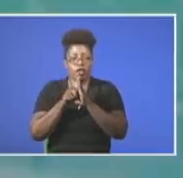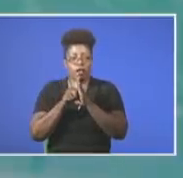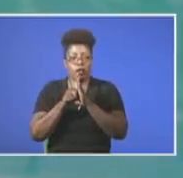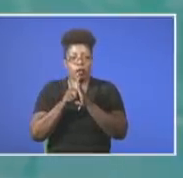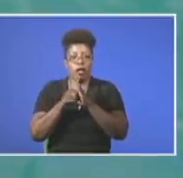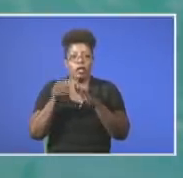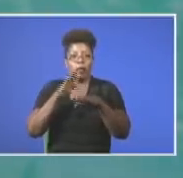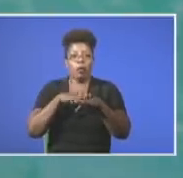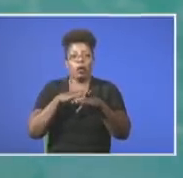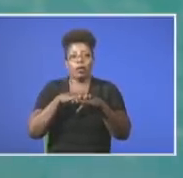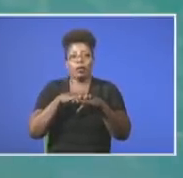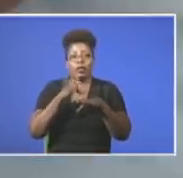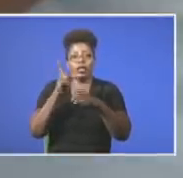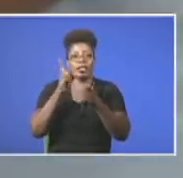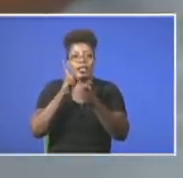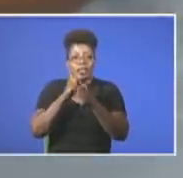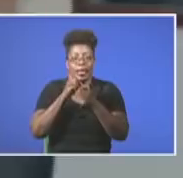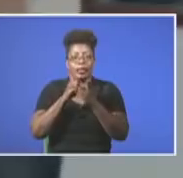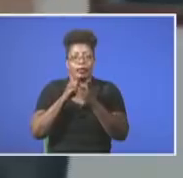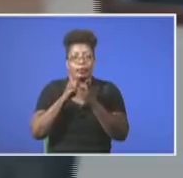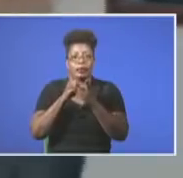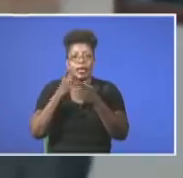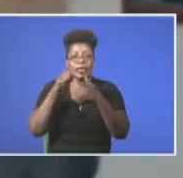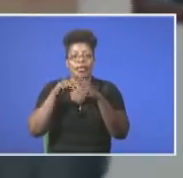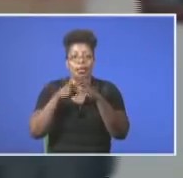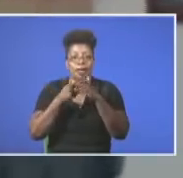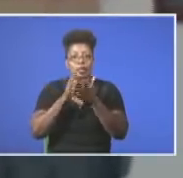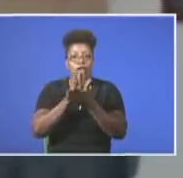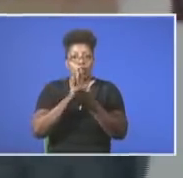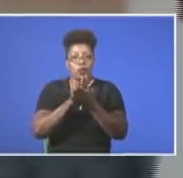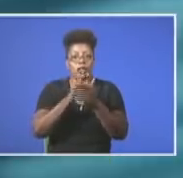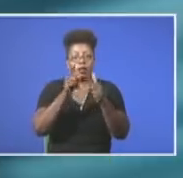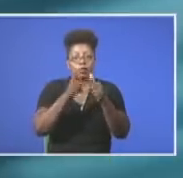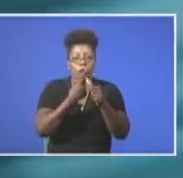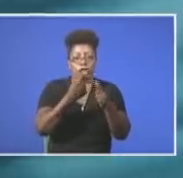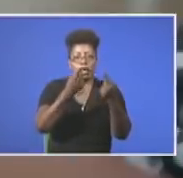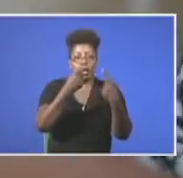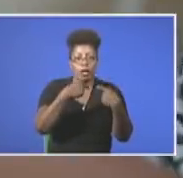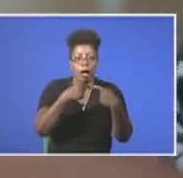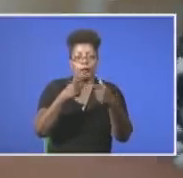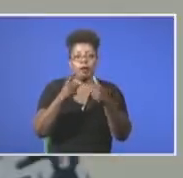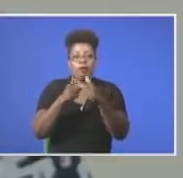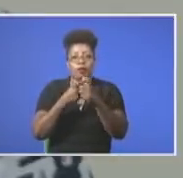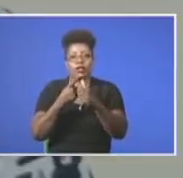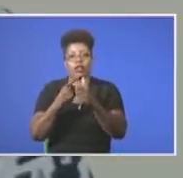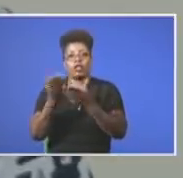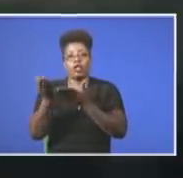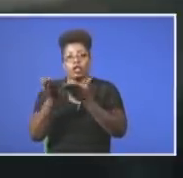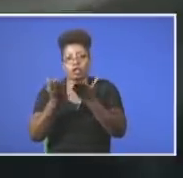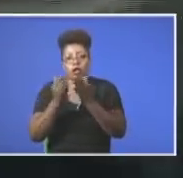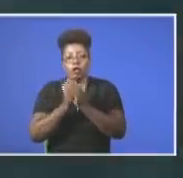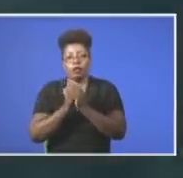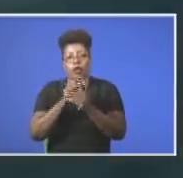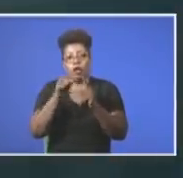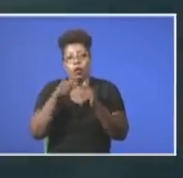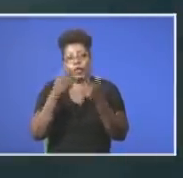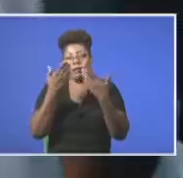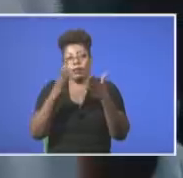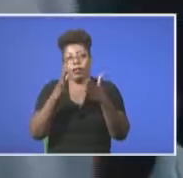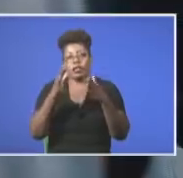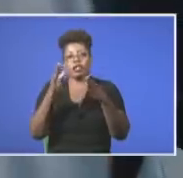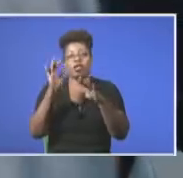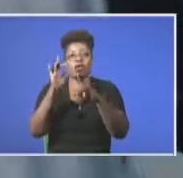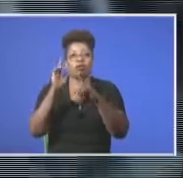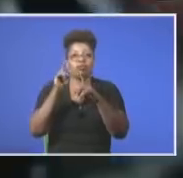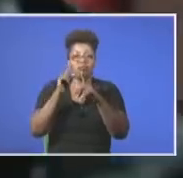registration. Scholarship applicants will be processed on a first-come, first-served basis, and once the quota of 1,000 scholarships has been met,